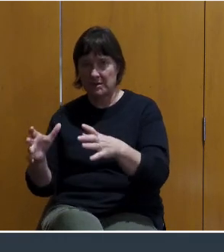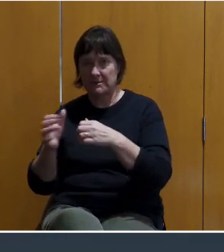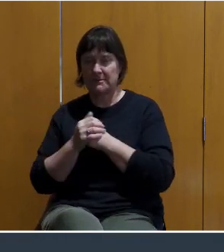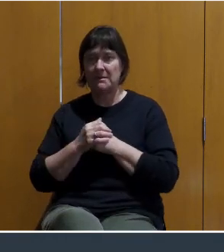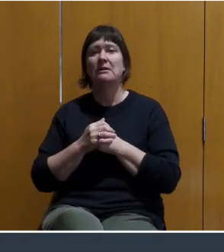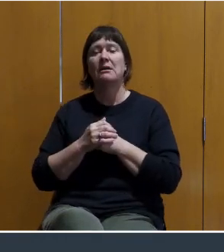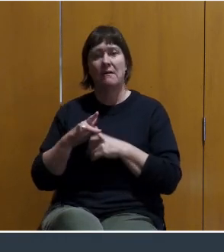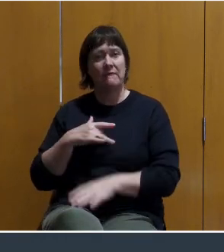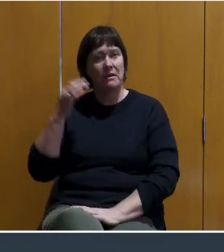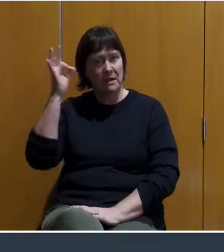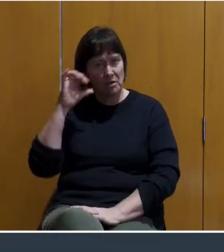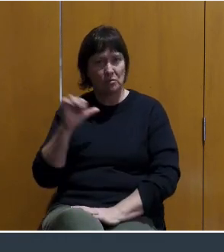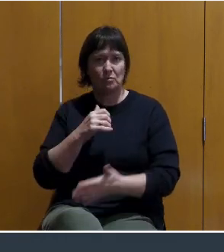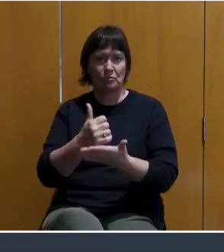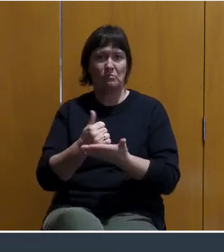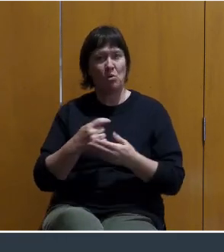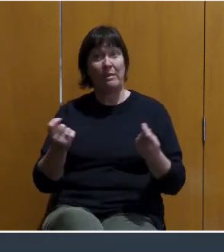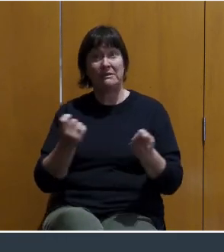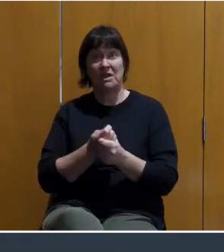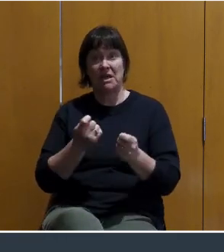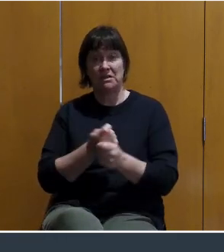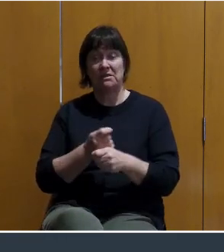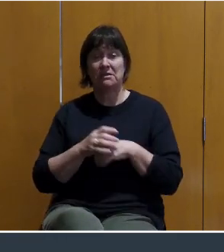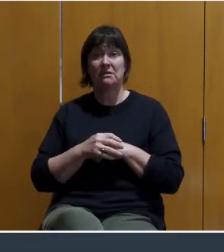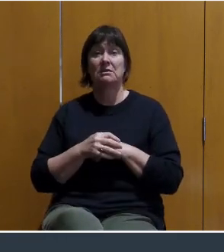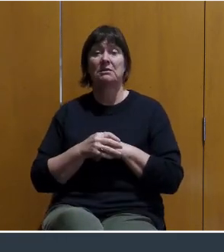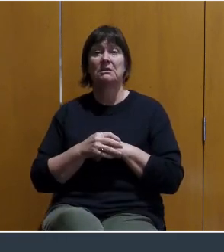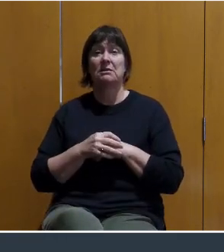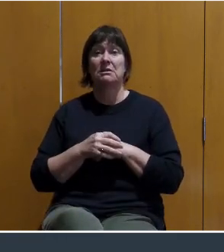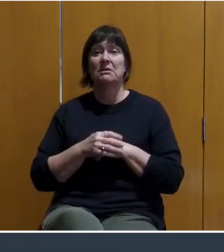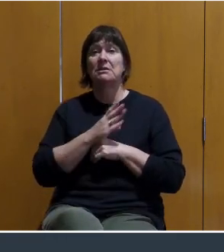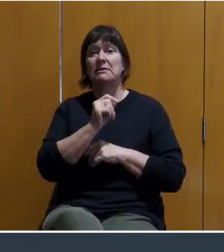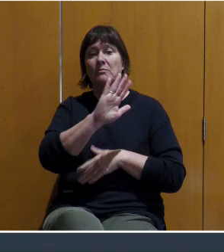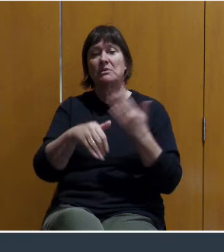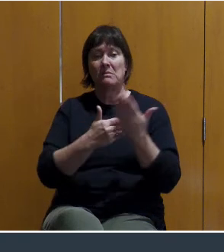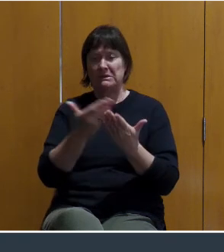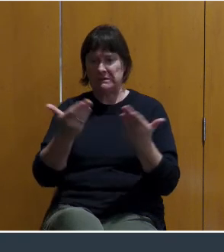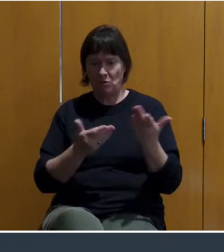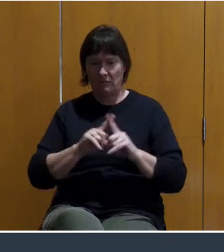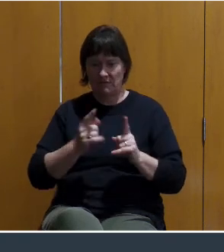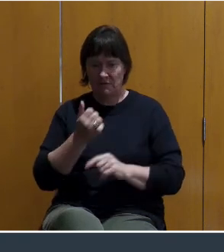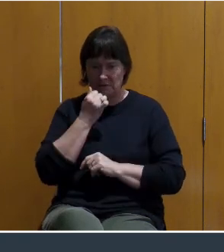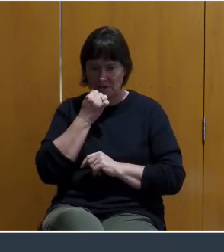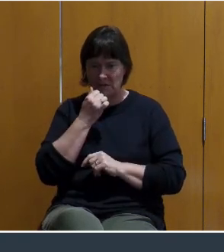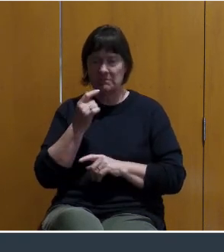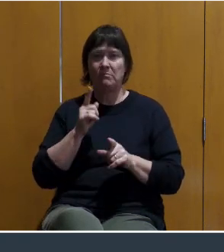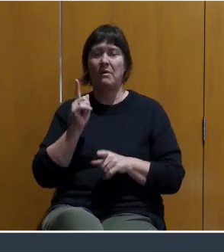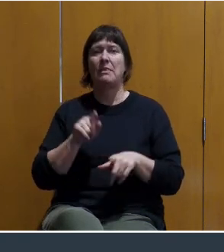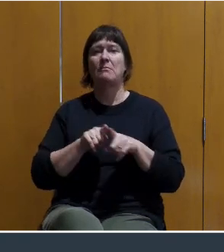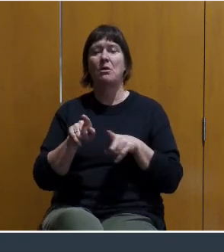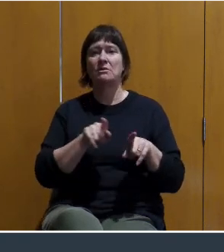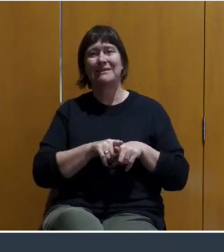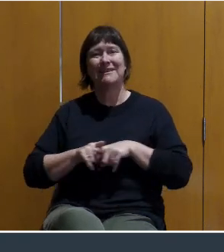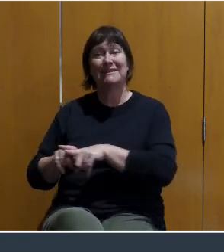think that it makes sense. There's quite a few submissions that have different dates, but it seemed that the most consistent